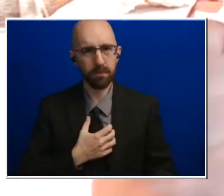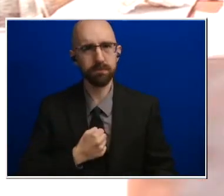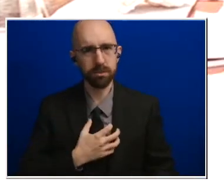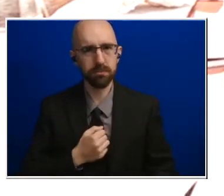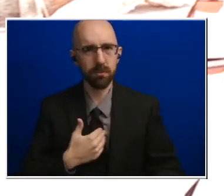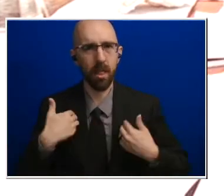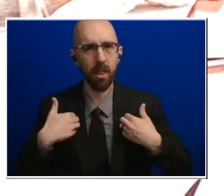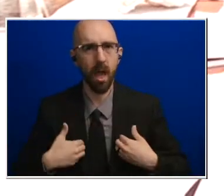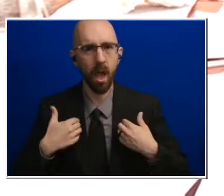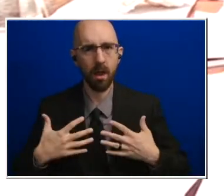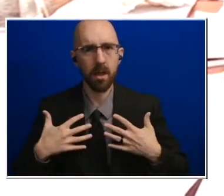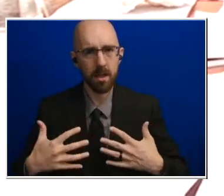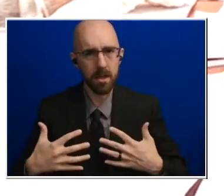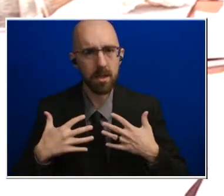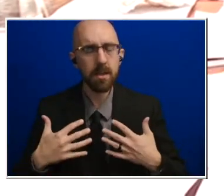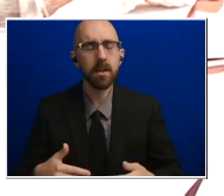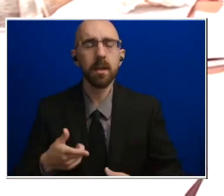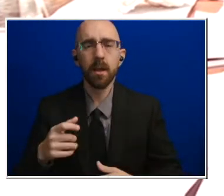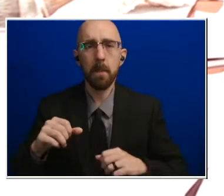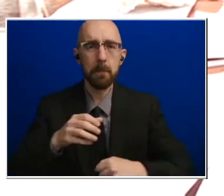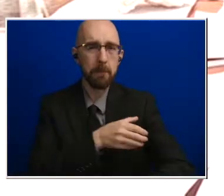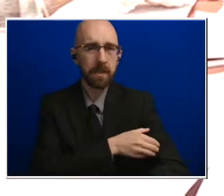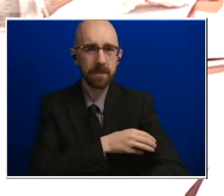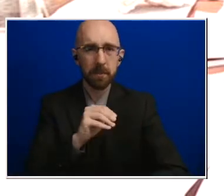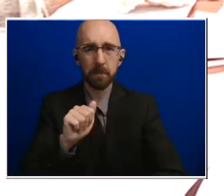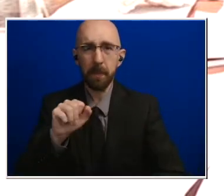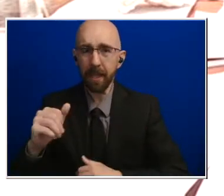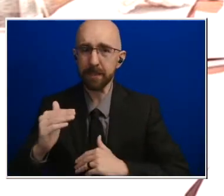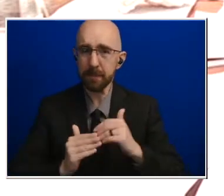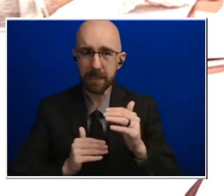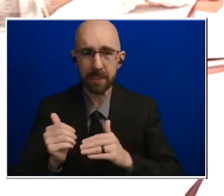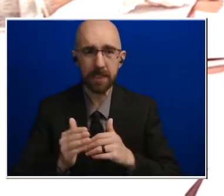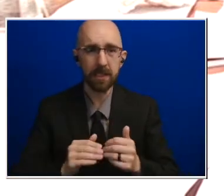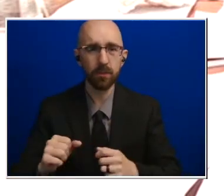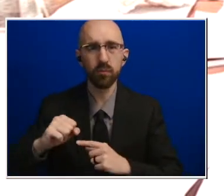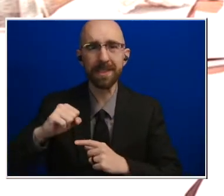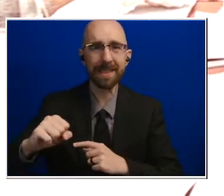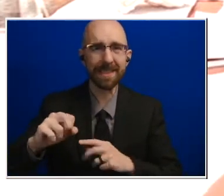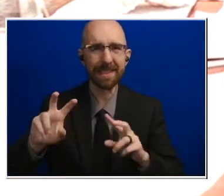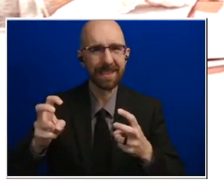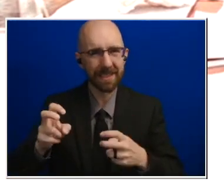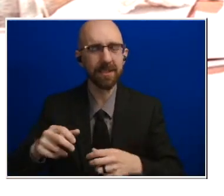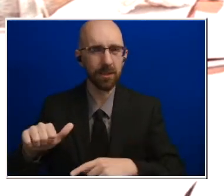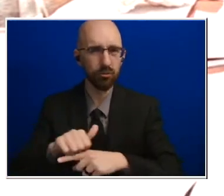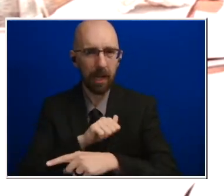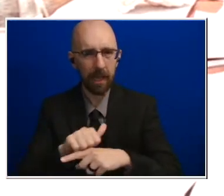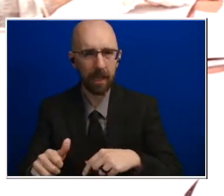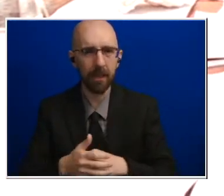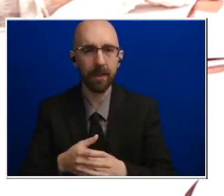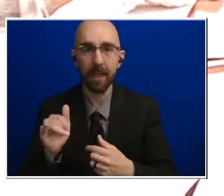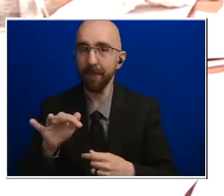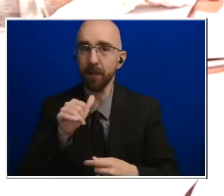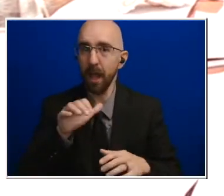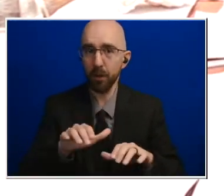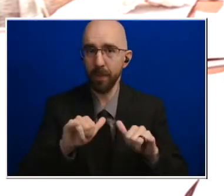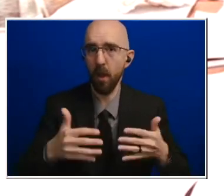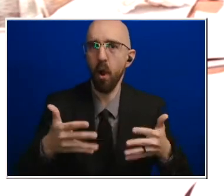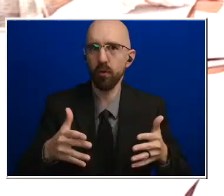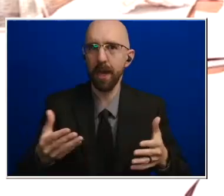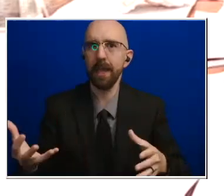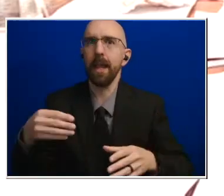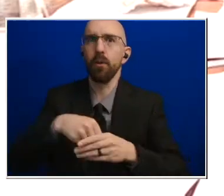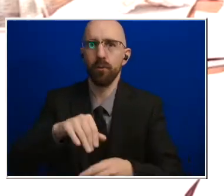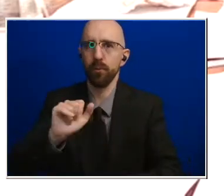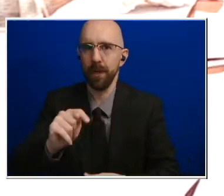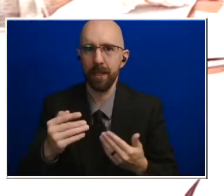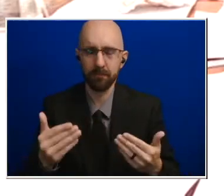muscle mass, a little bit of resistance exercise, introduce that into your life if you're not doing it. I need to do that. And eat